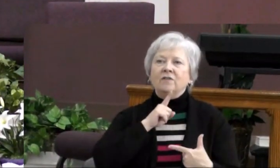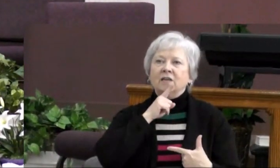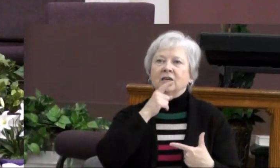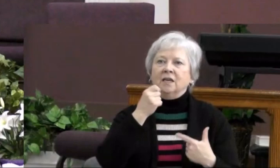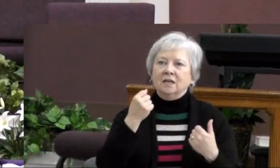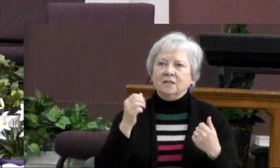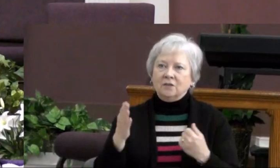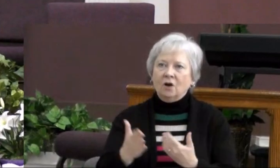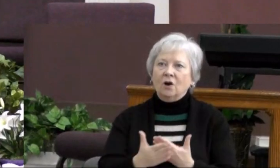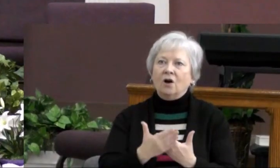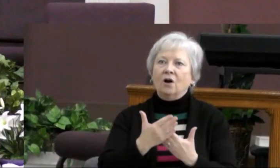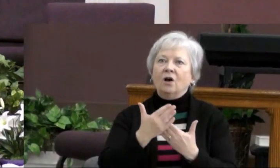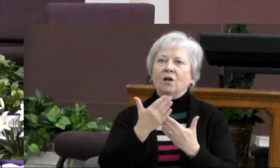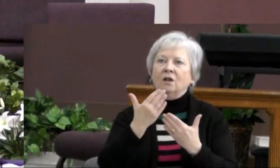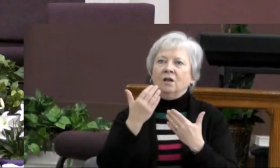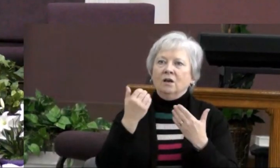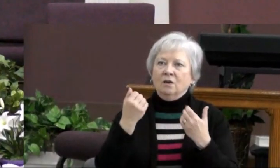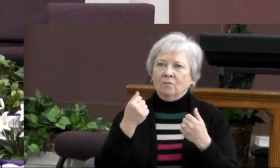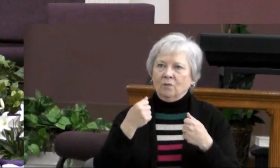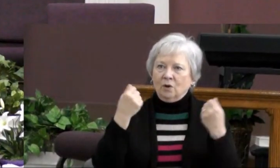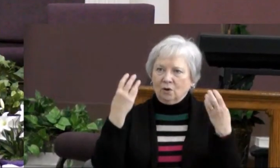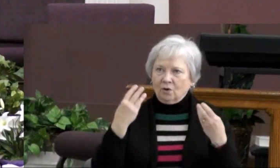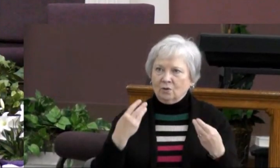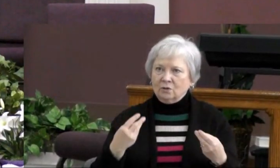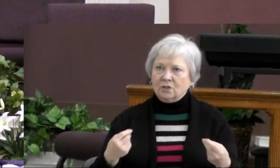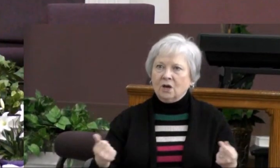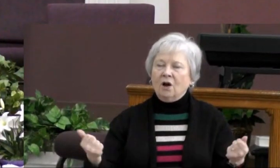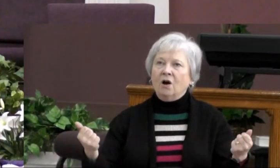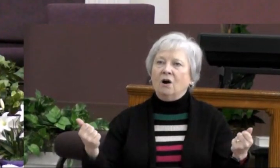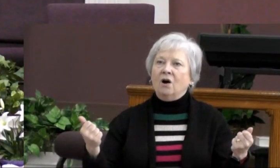near. Is all the